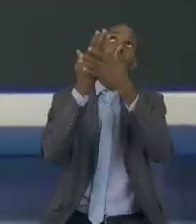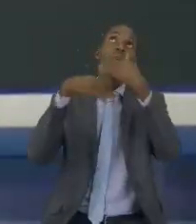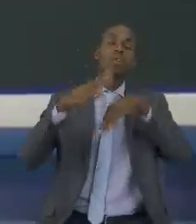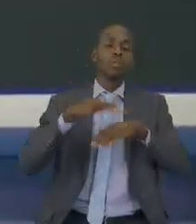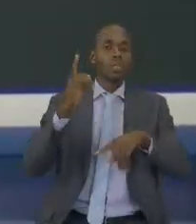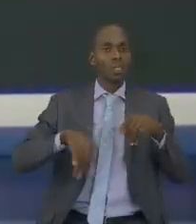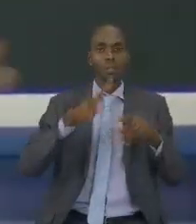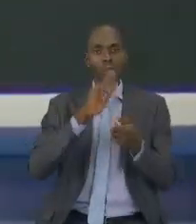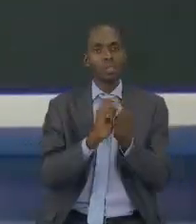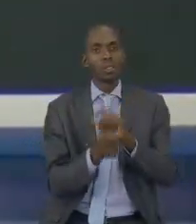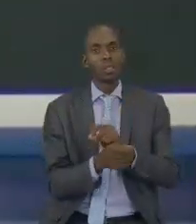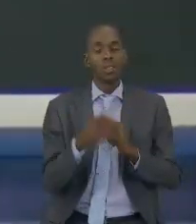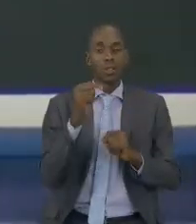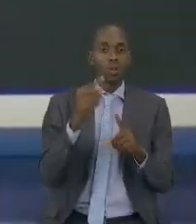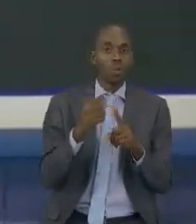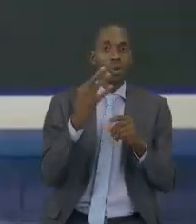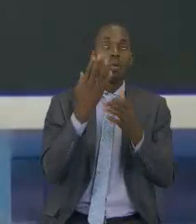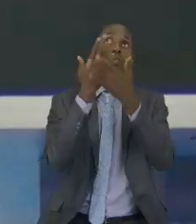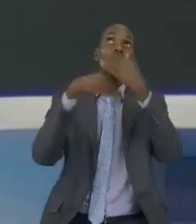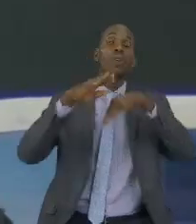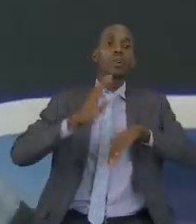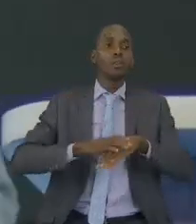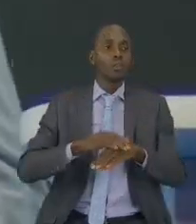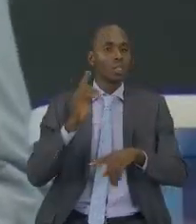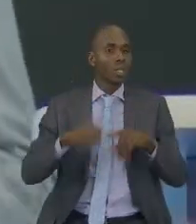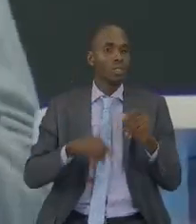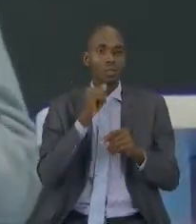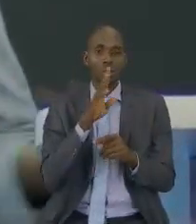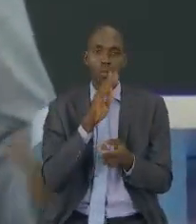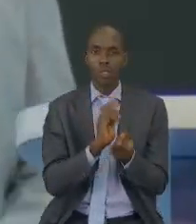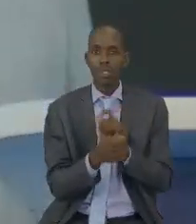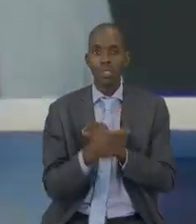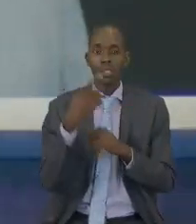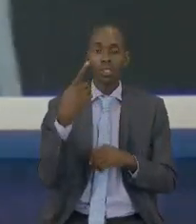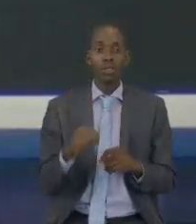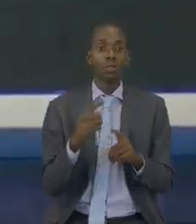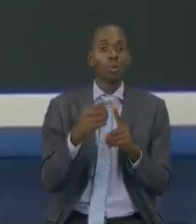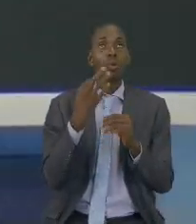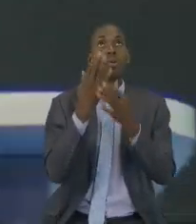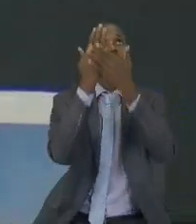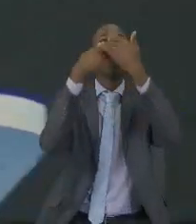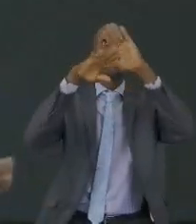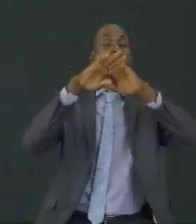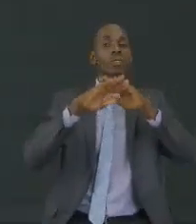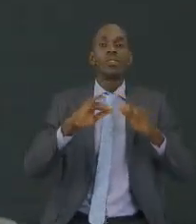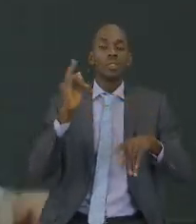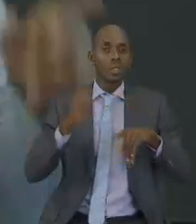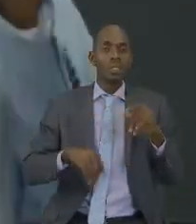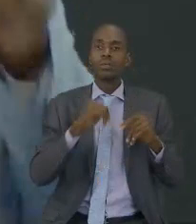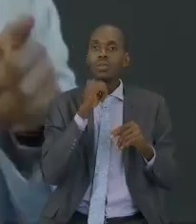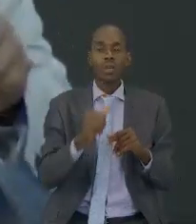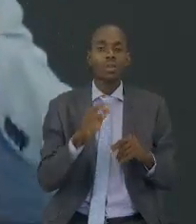irreversible. The decree of heaven, unchangeable. The decree of heaven, immutable.